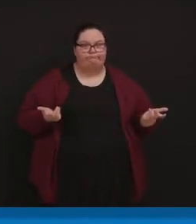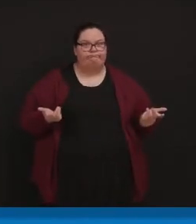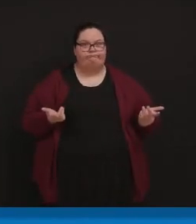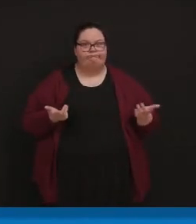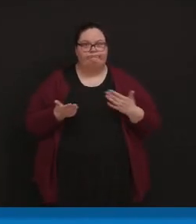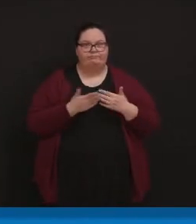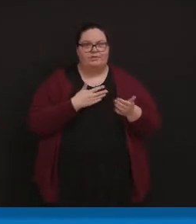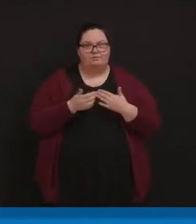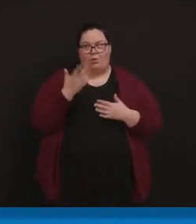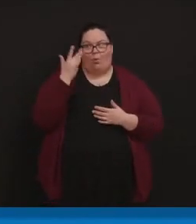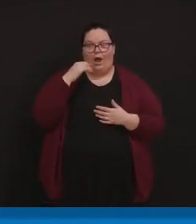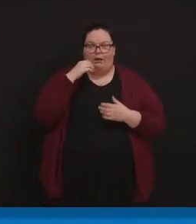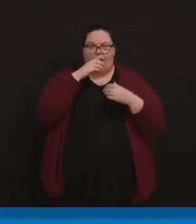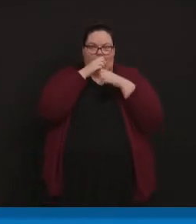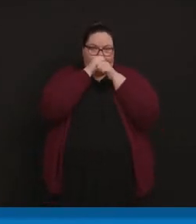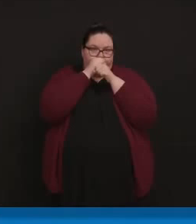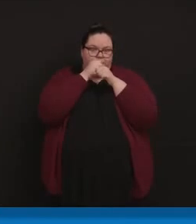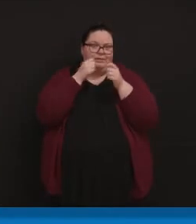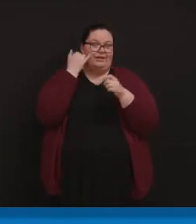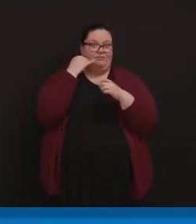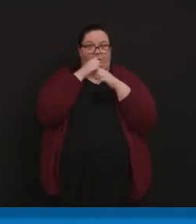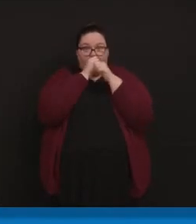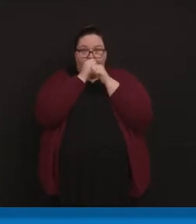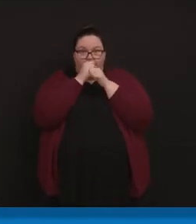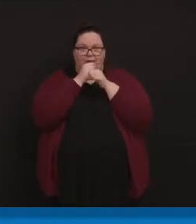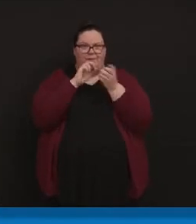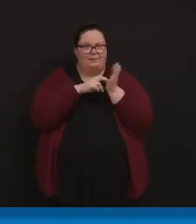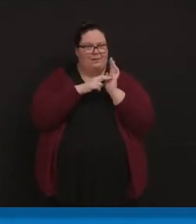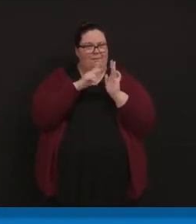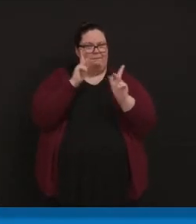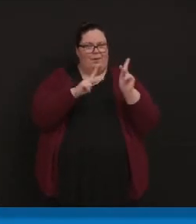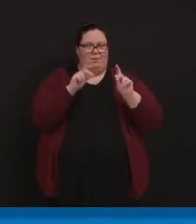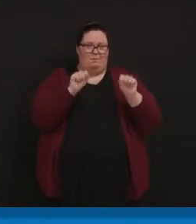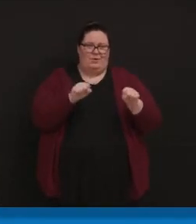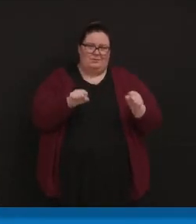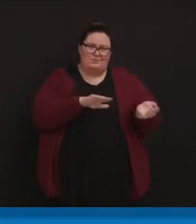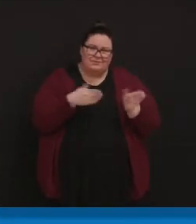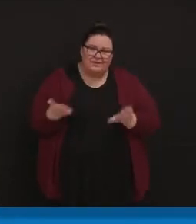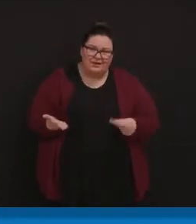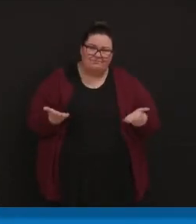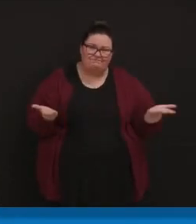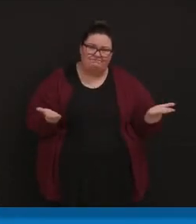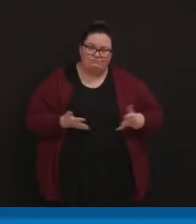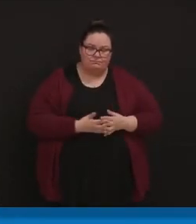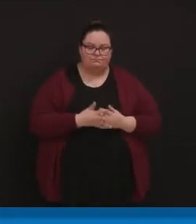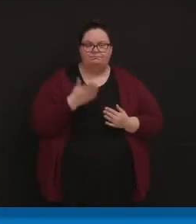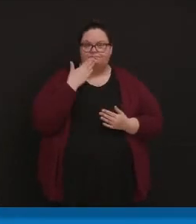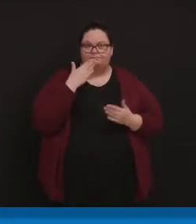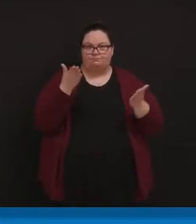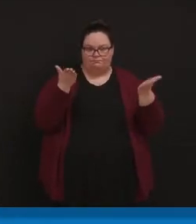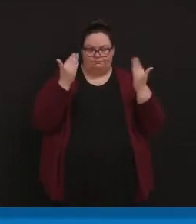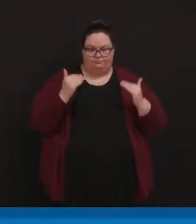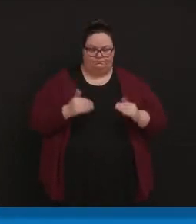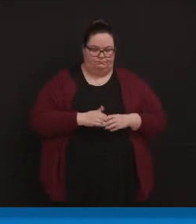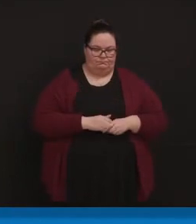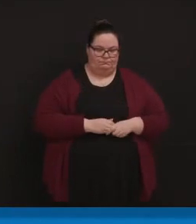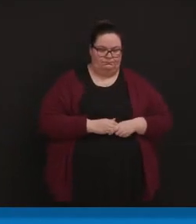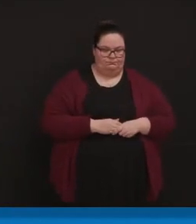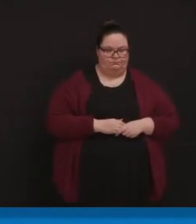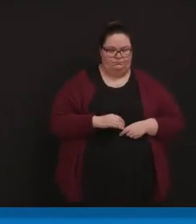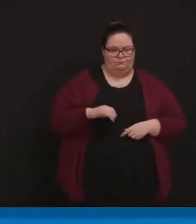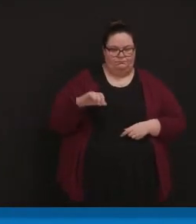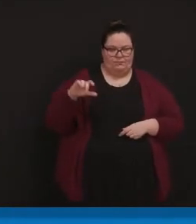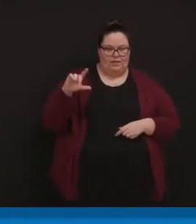matter the reason why they don't want to disclose. By not disclosing, they're putting people's lives at risk. Thank you, Ms. Cunningham. Mathieu Roy Como,